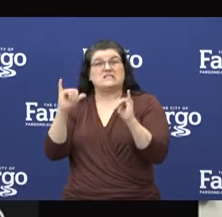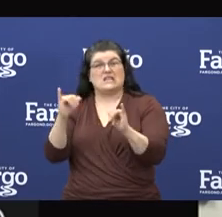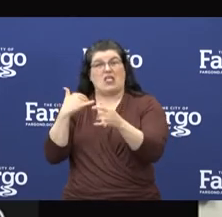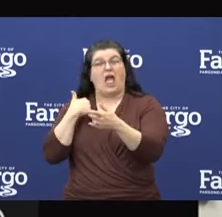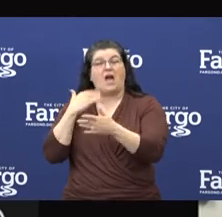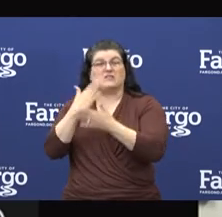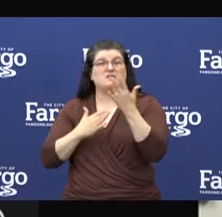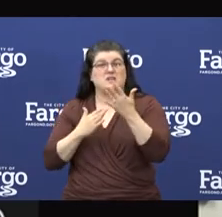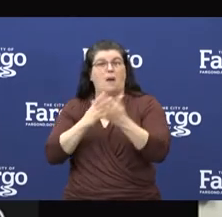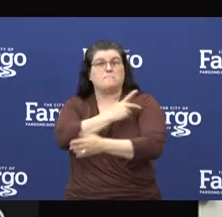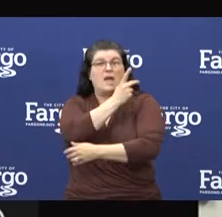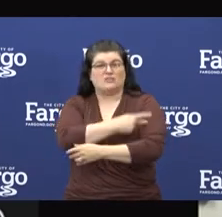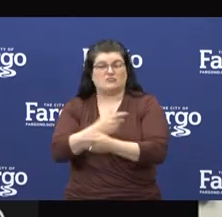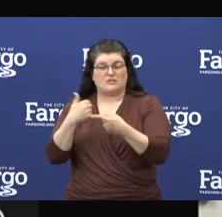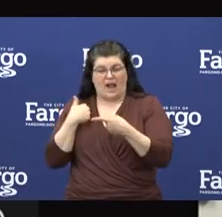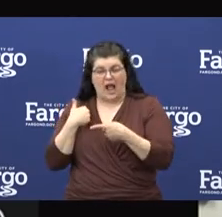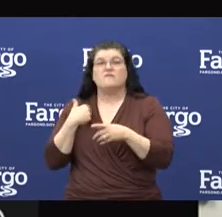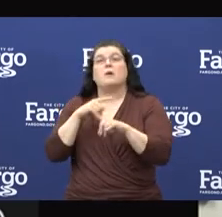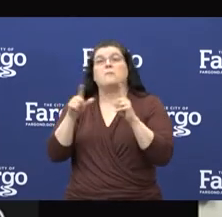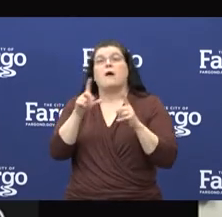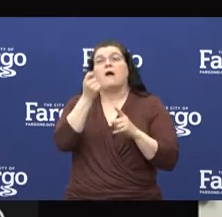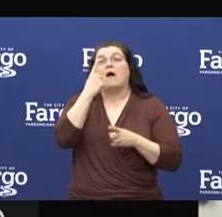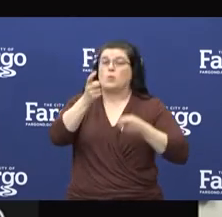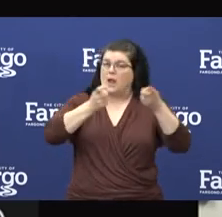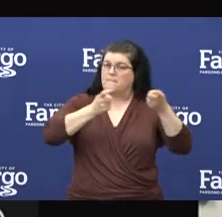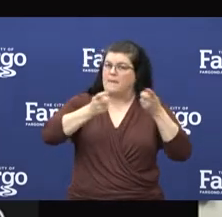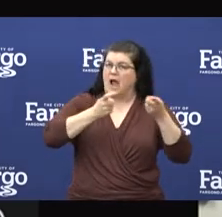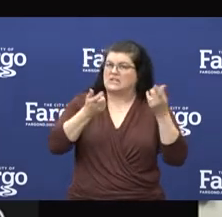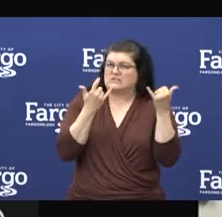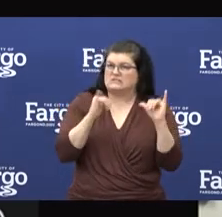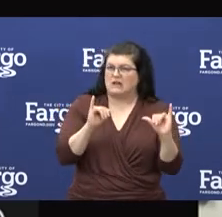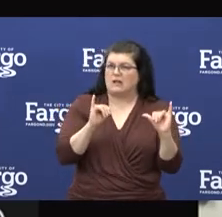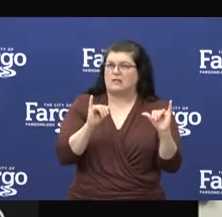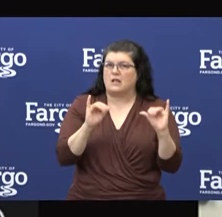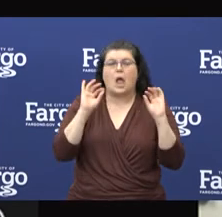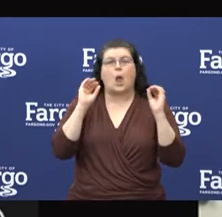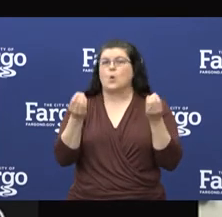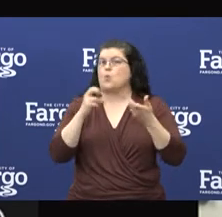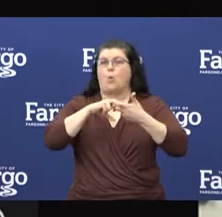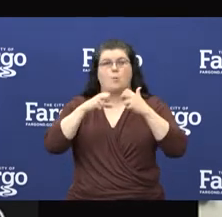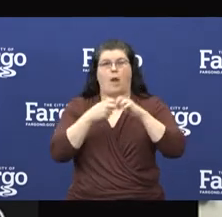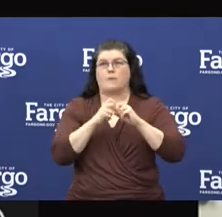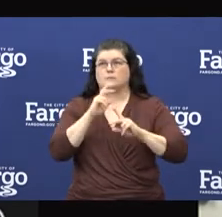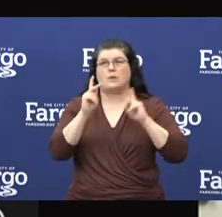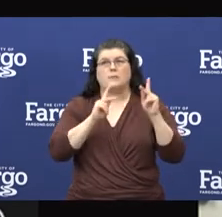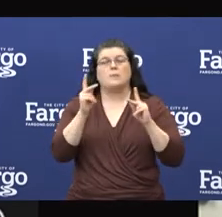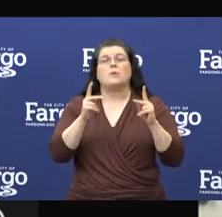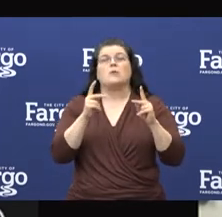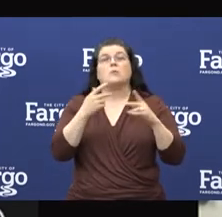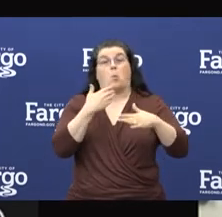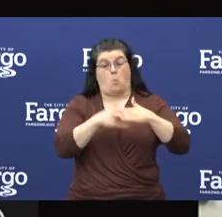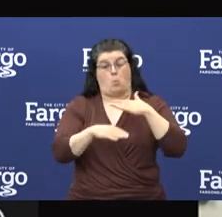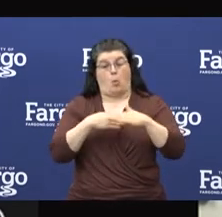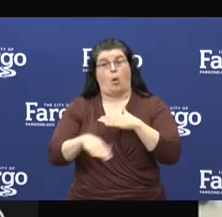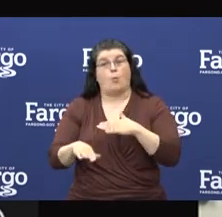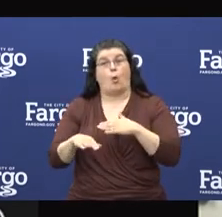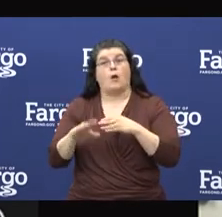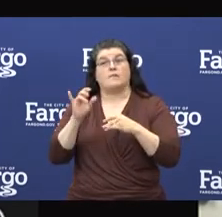quite comfortably, and I'm happy to report no complications during delivery related to COVID-19, and none of the